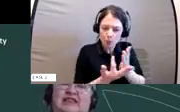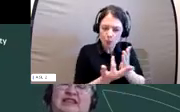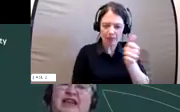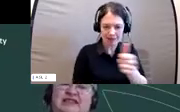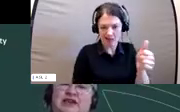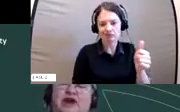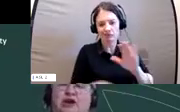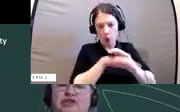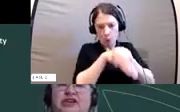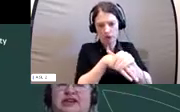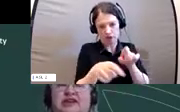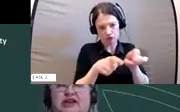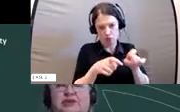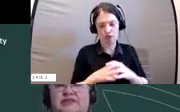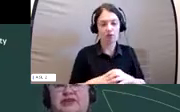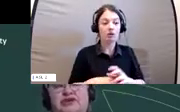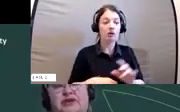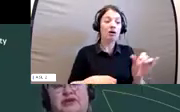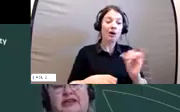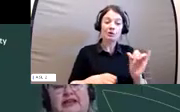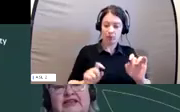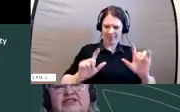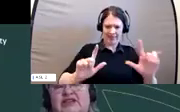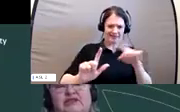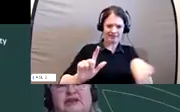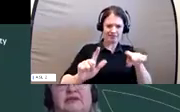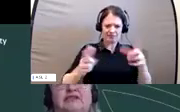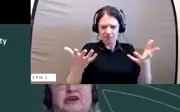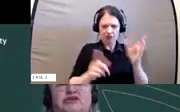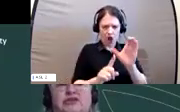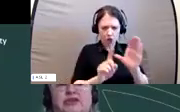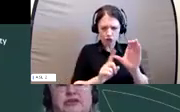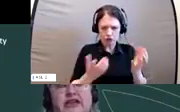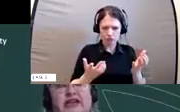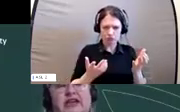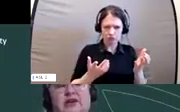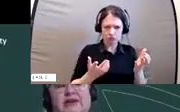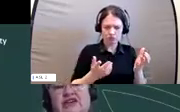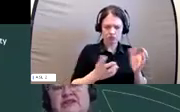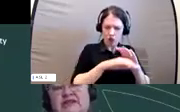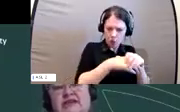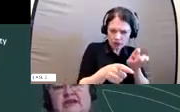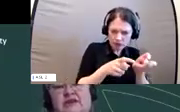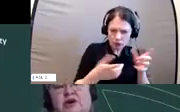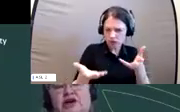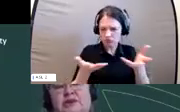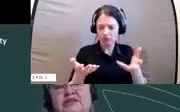to understand the lens of culture and coercive control. Australia is a very multicultural community. We're interested in what